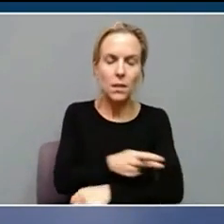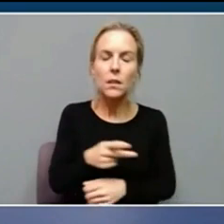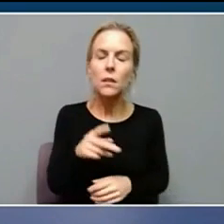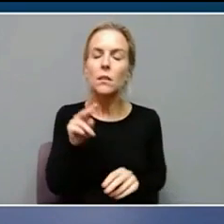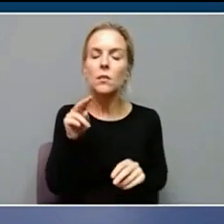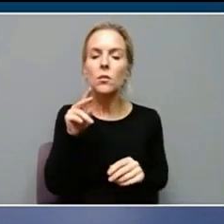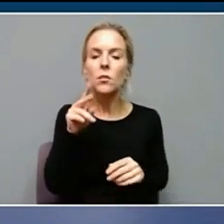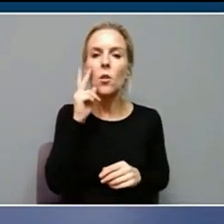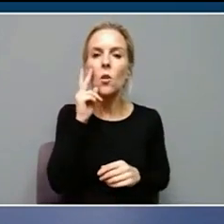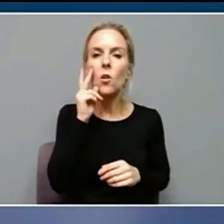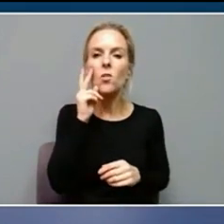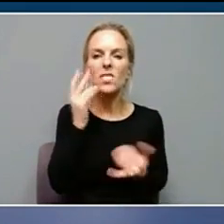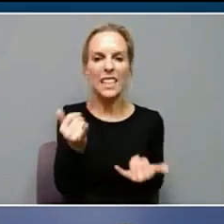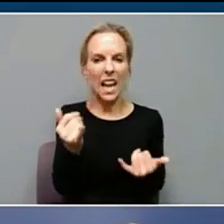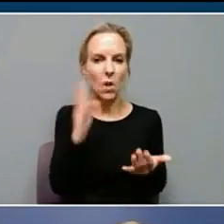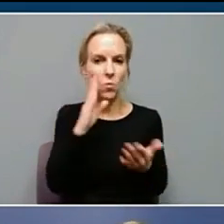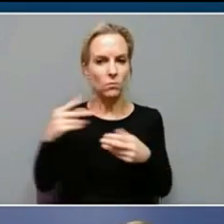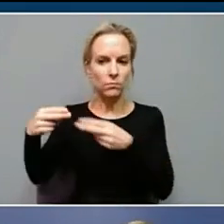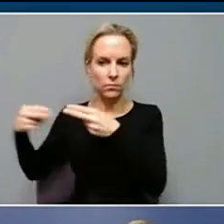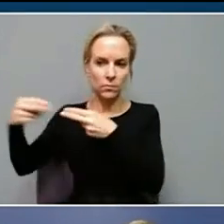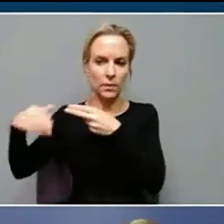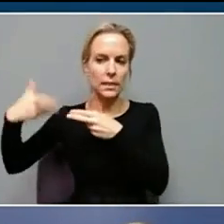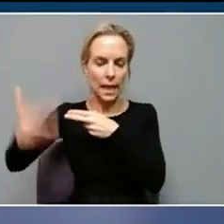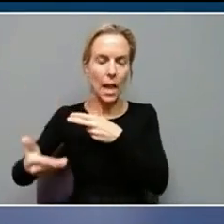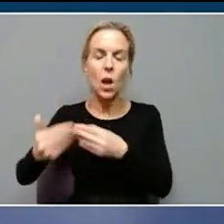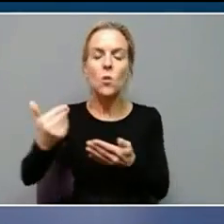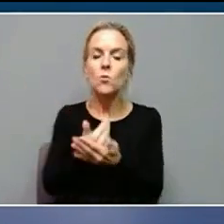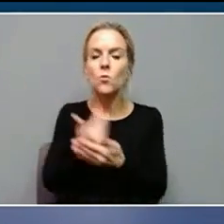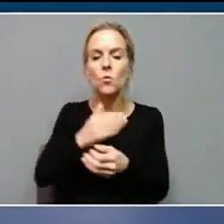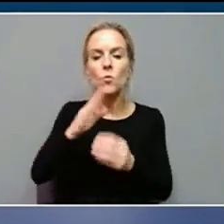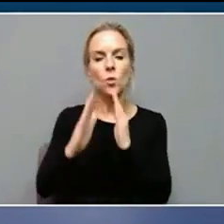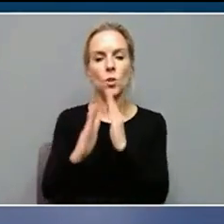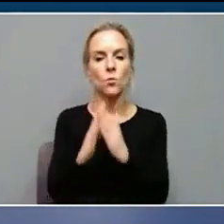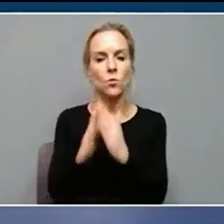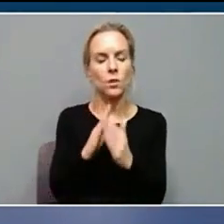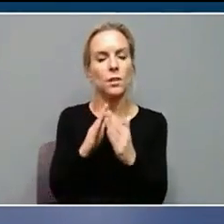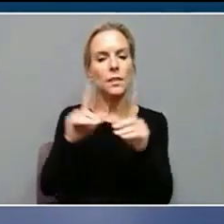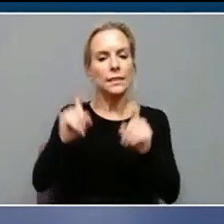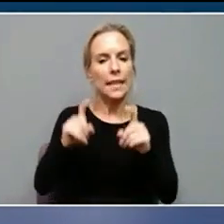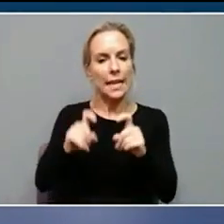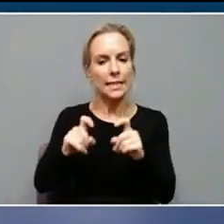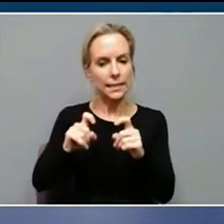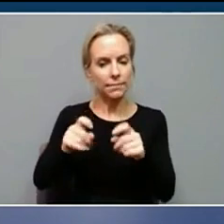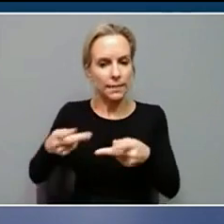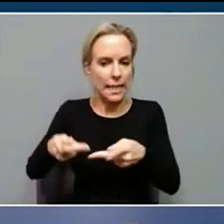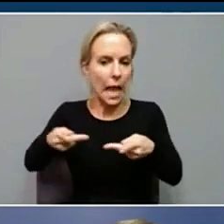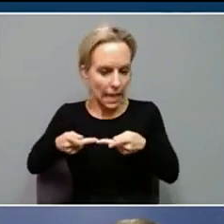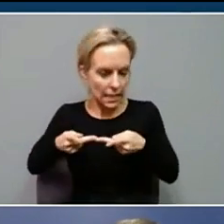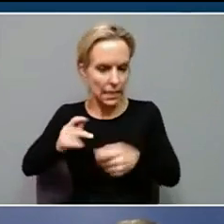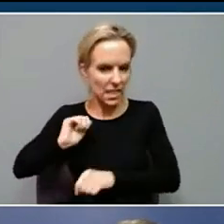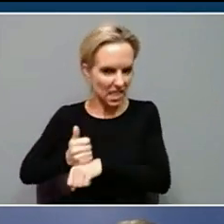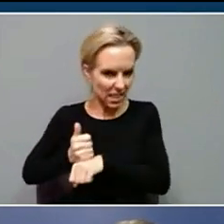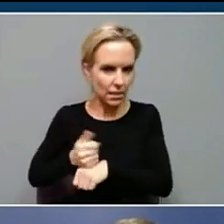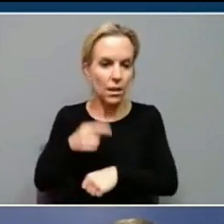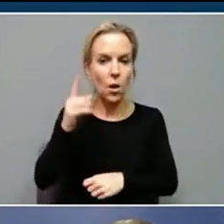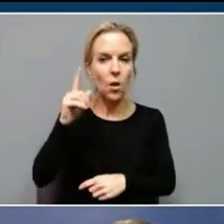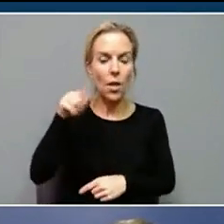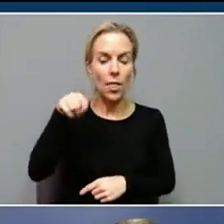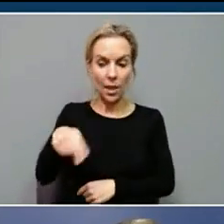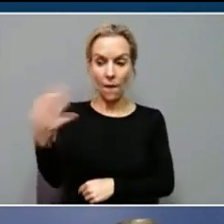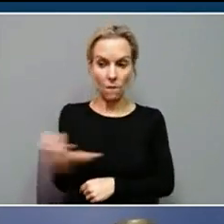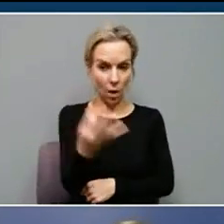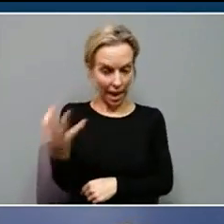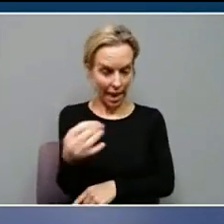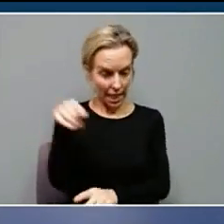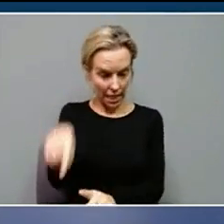community test sites. These are some of our hardest hit hospitals. We believe beginning this Friday,